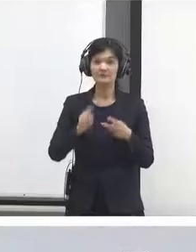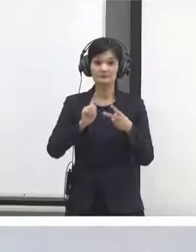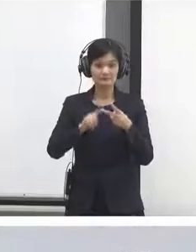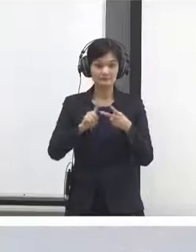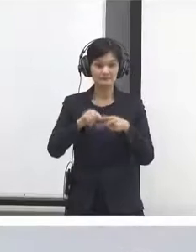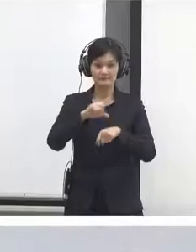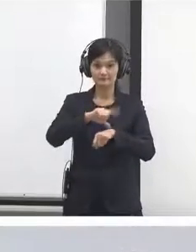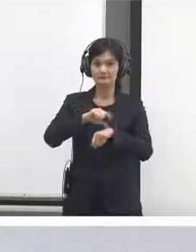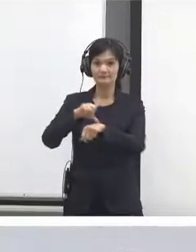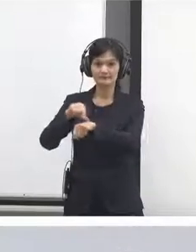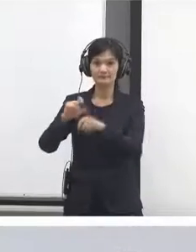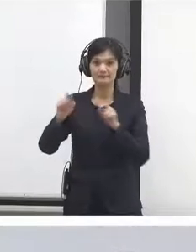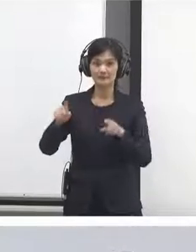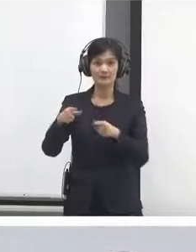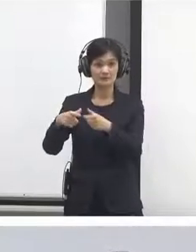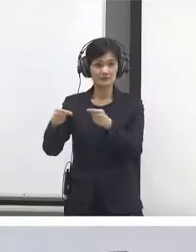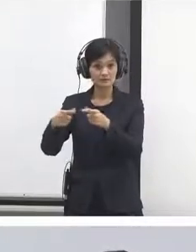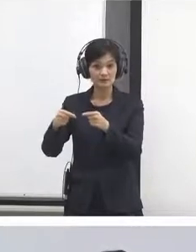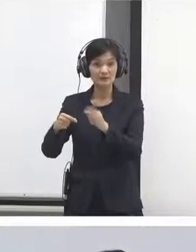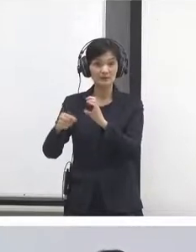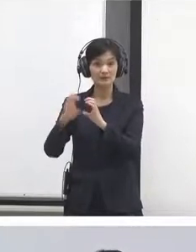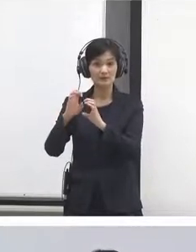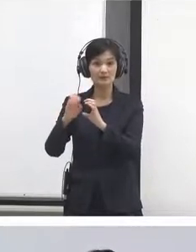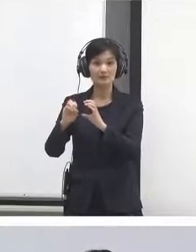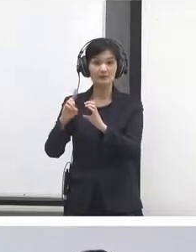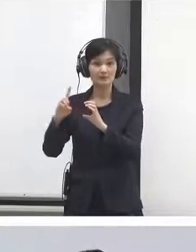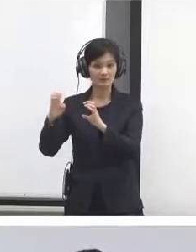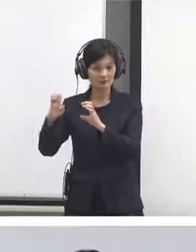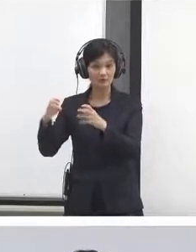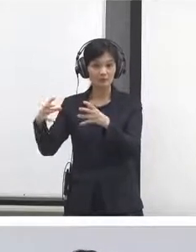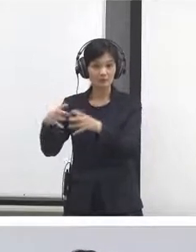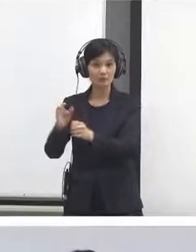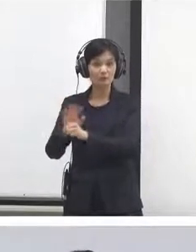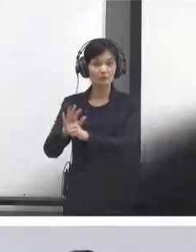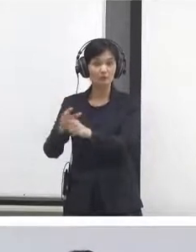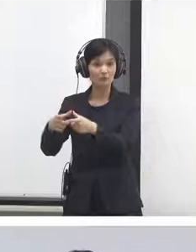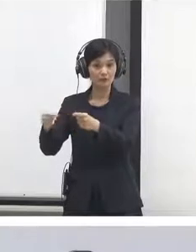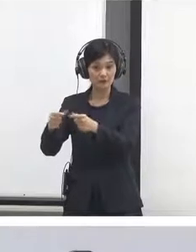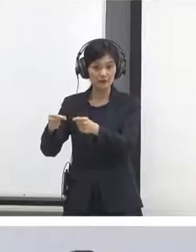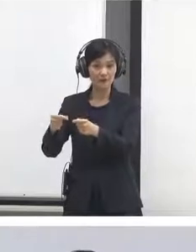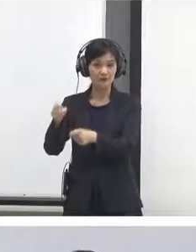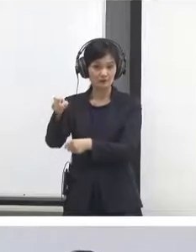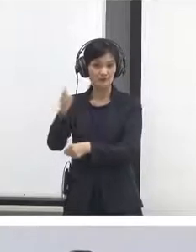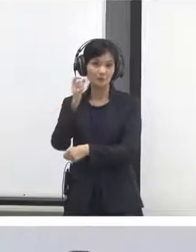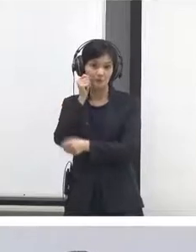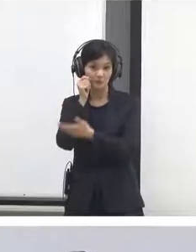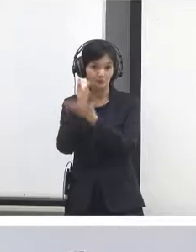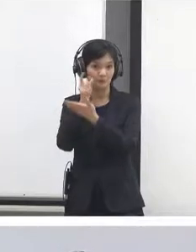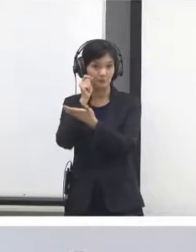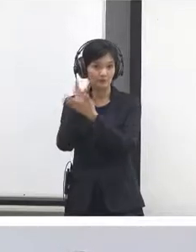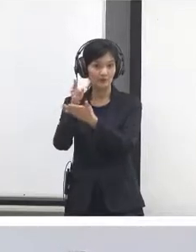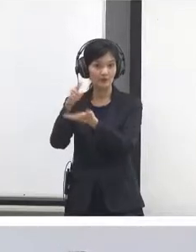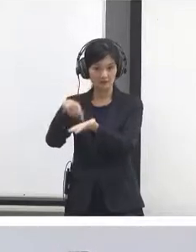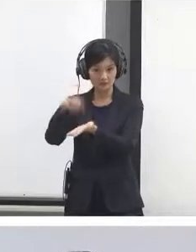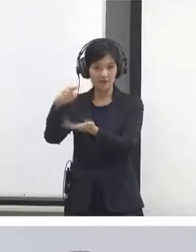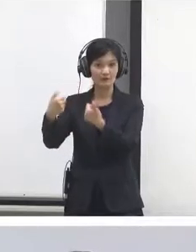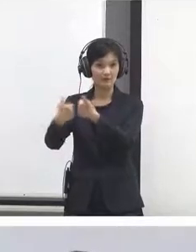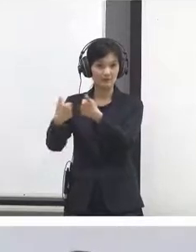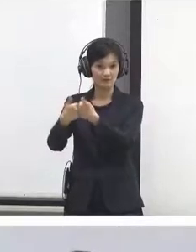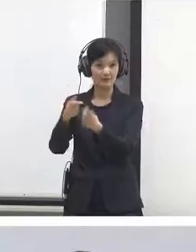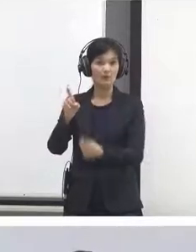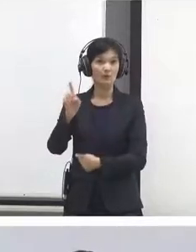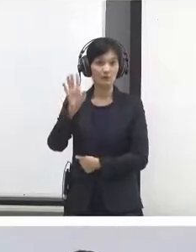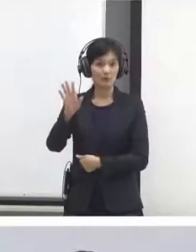for Japan. They hold meetup every month, once a month. And in Korea, they have Norfolk local hackathon. And we don't